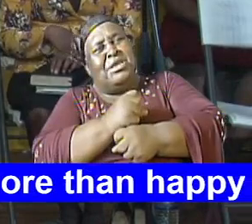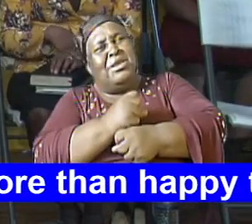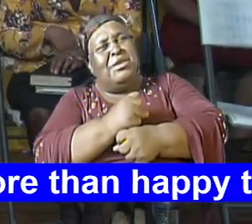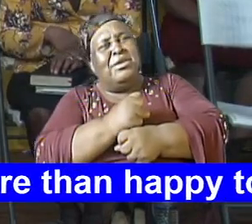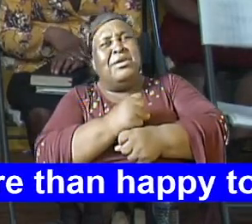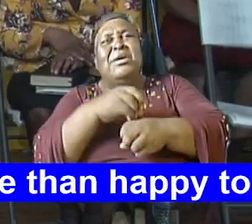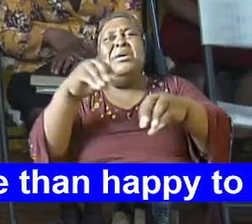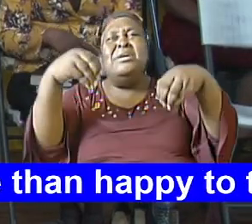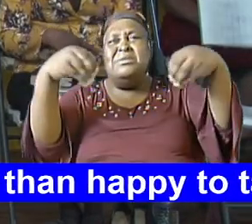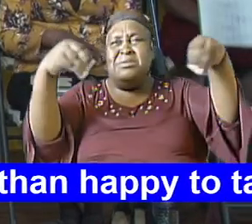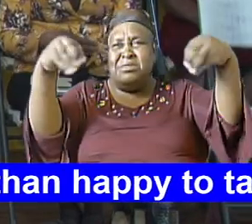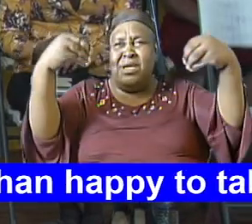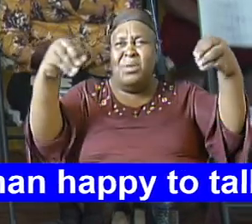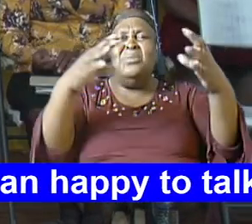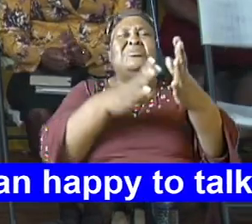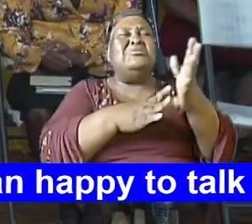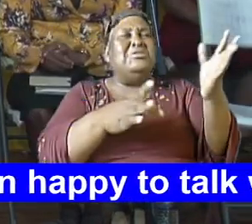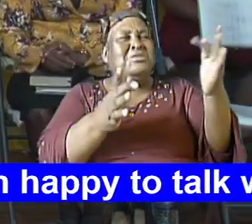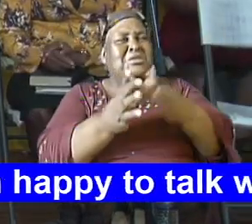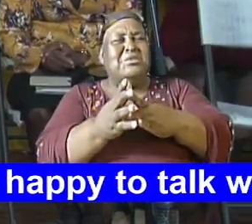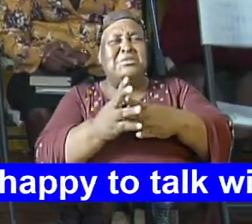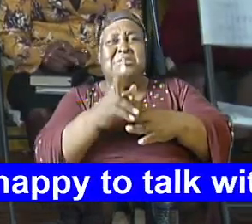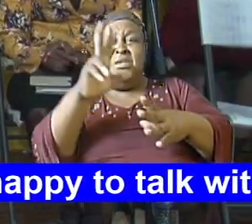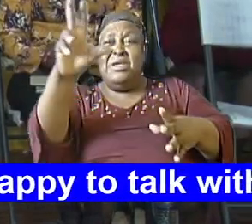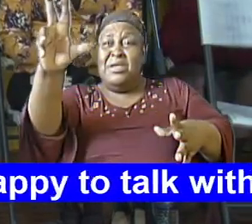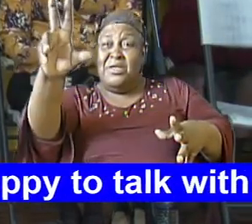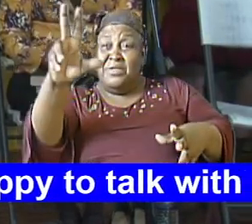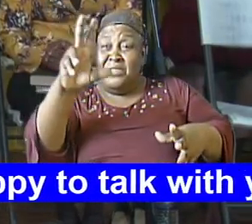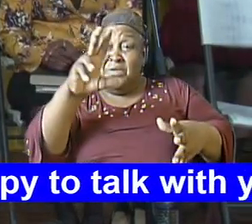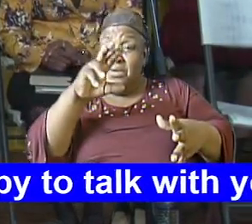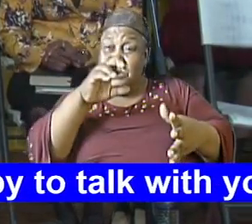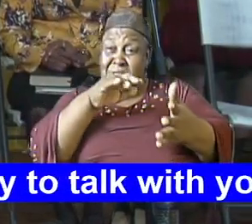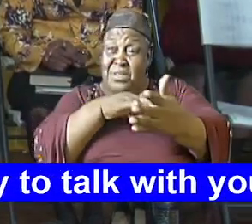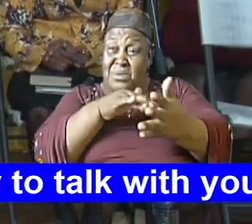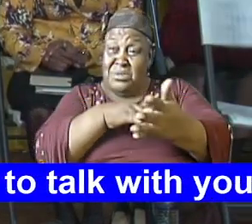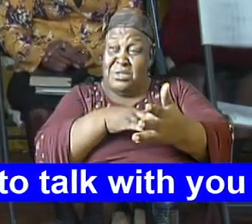to throw away Jesus, like a 30,000. What about